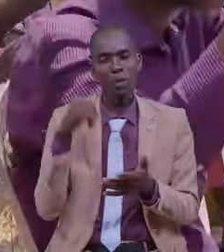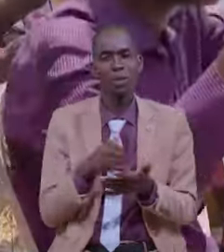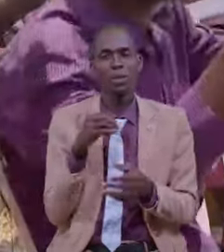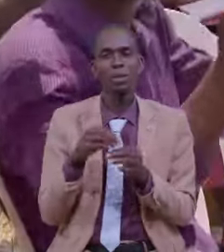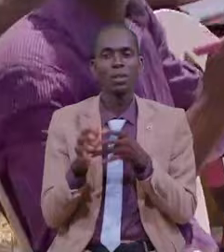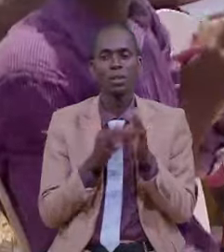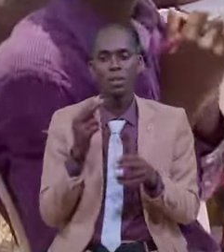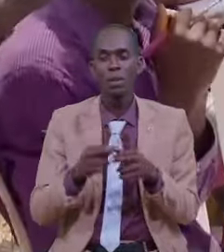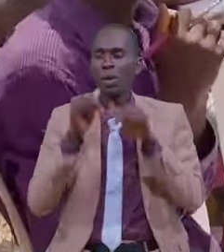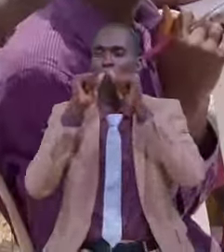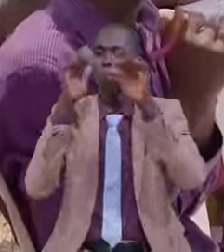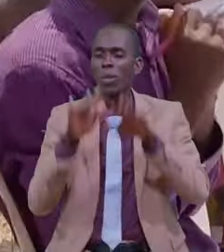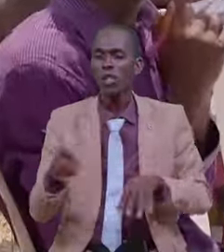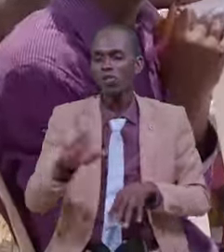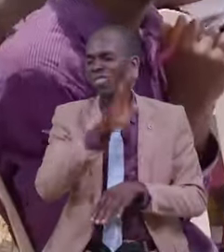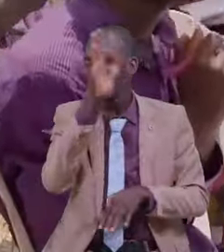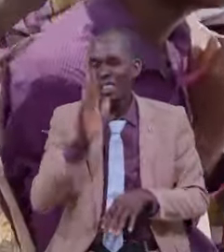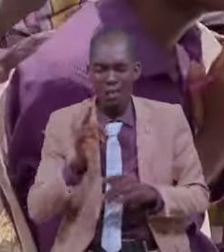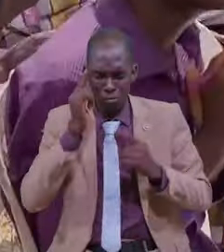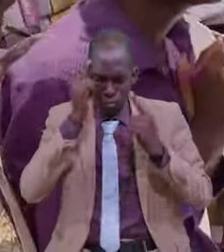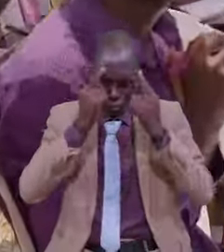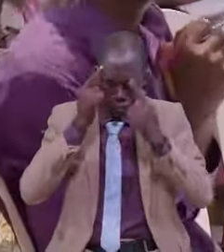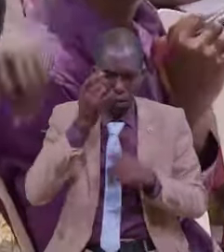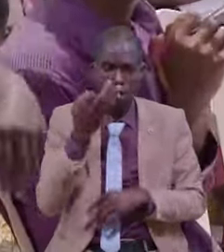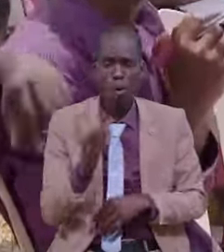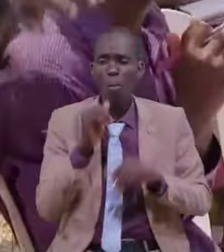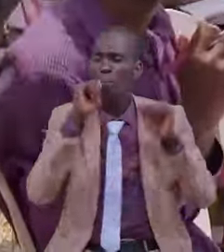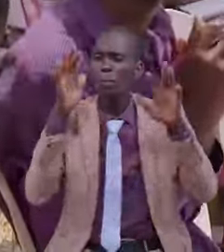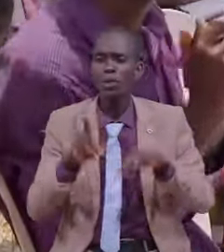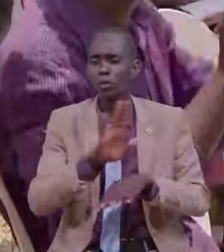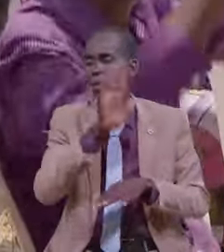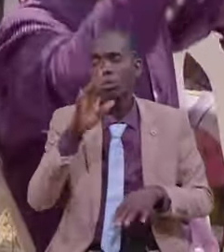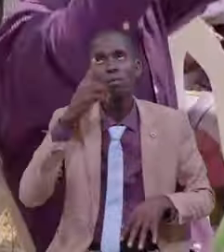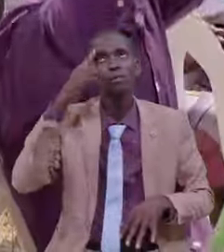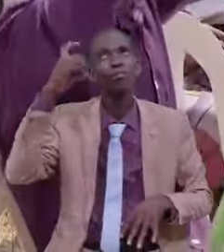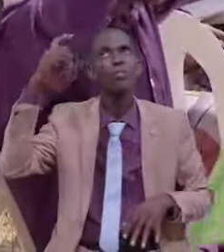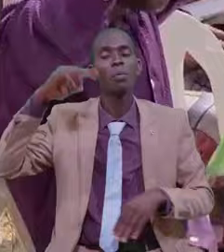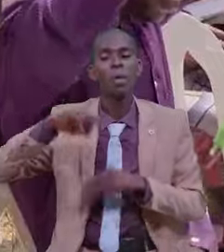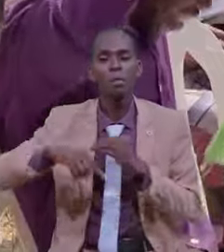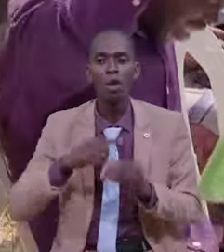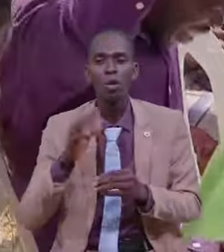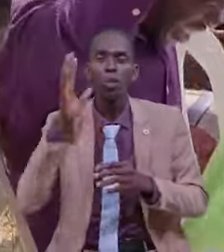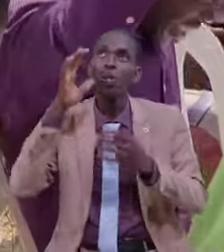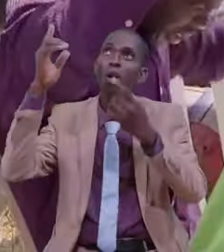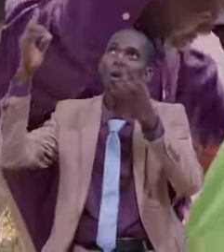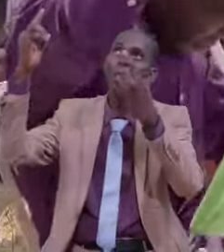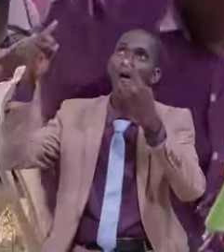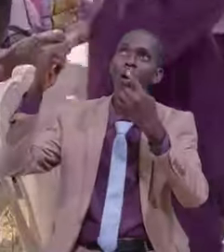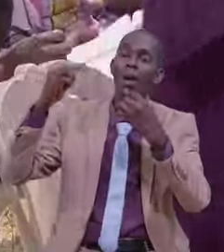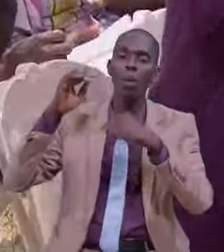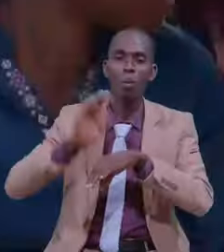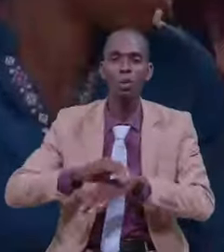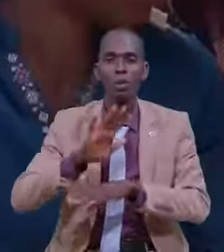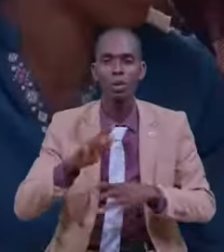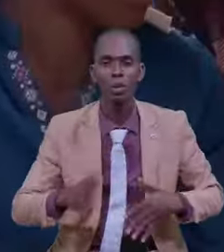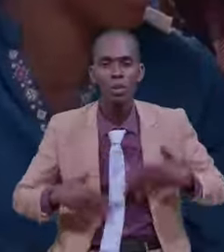Blessings you never thought of, blessings you never dreamt of, will come upon your life